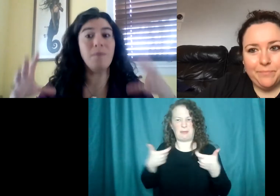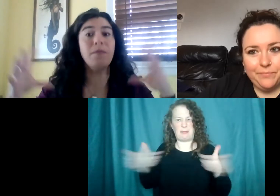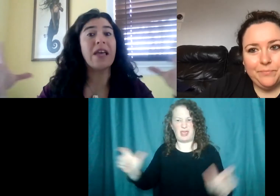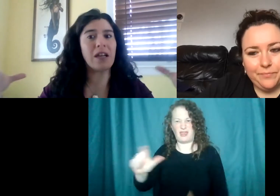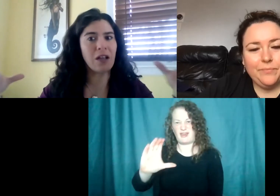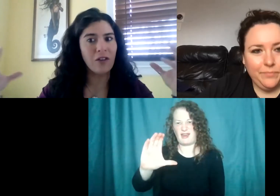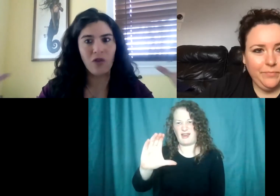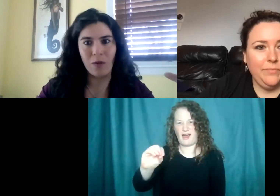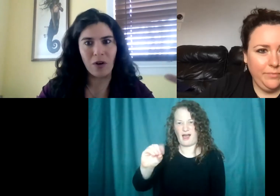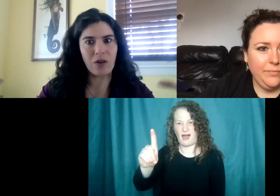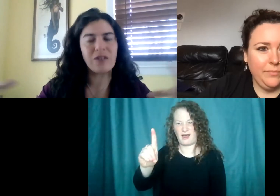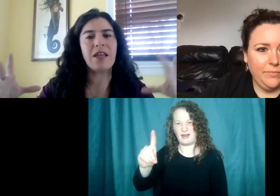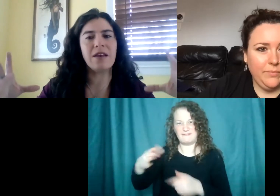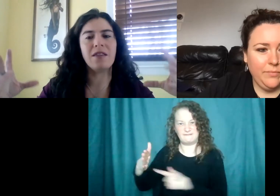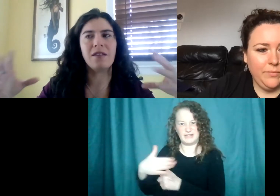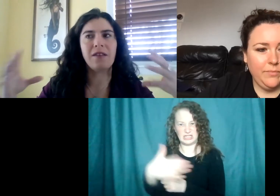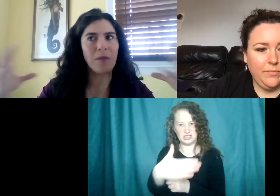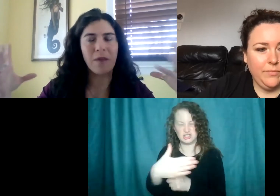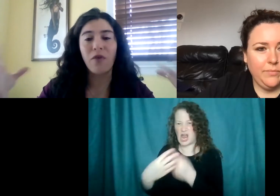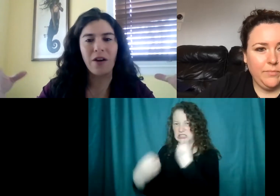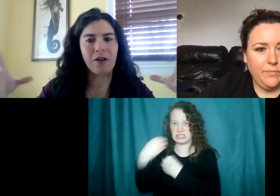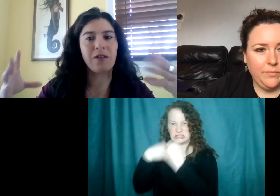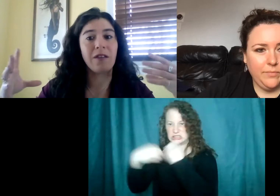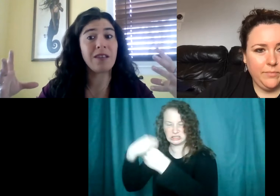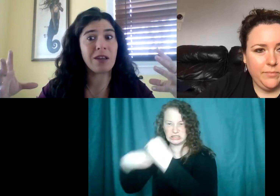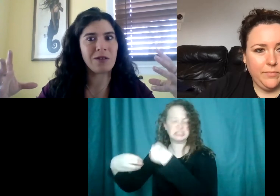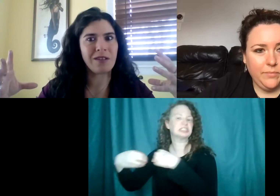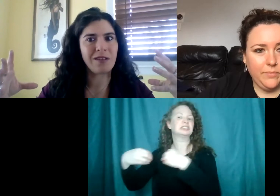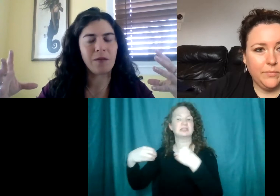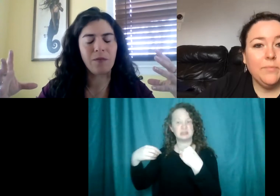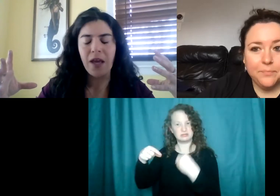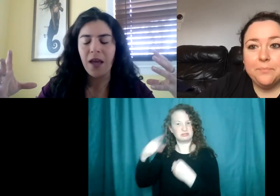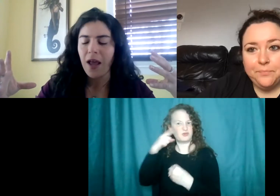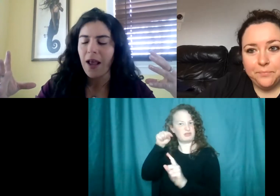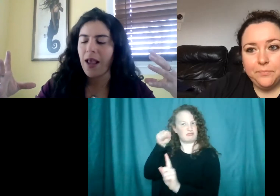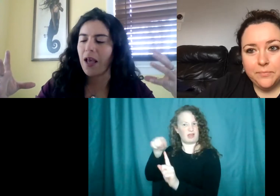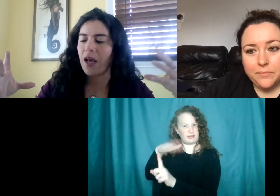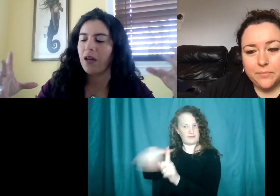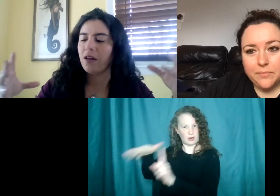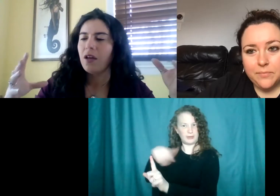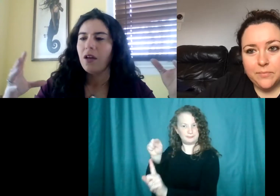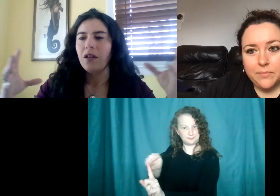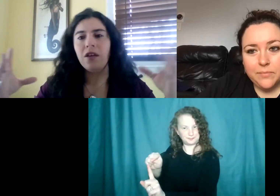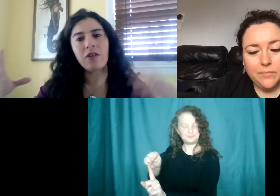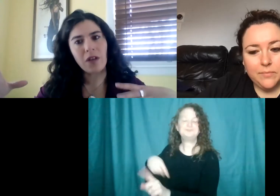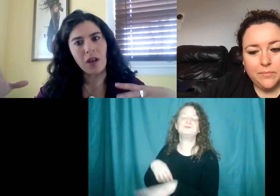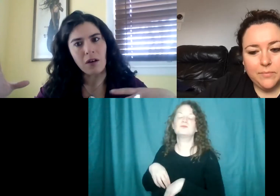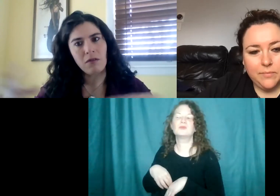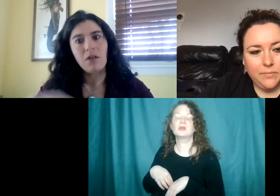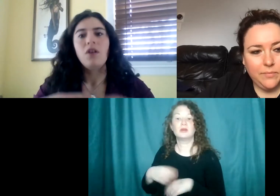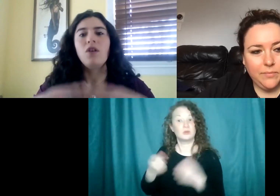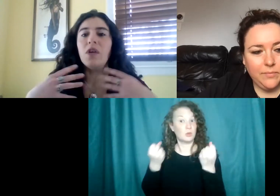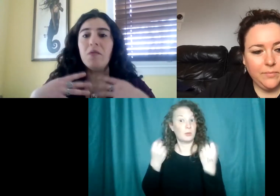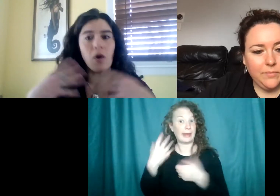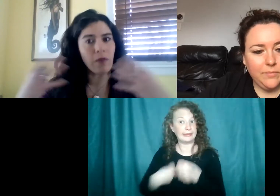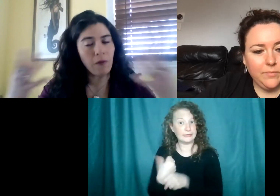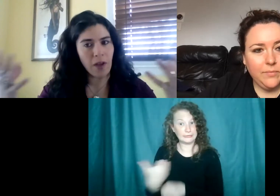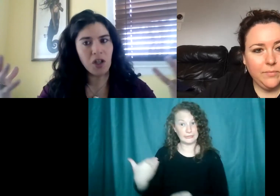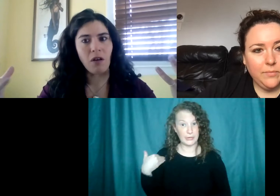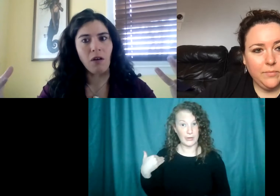were the main consumers in this and the main predators in this ecosystem. And years ago,